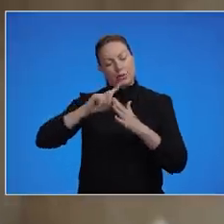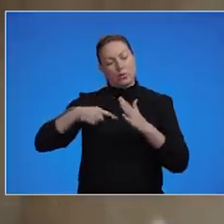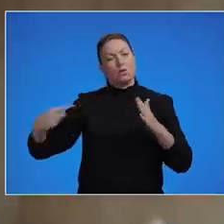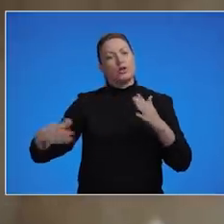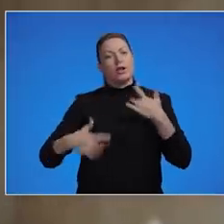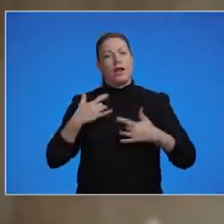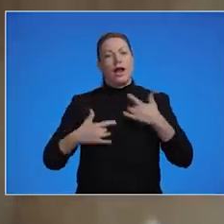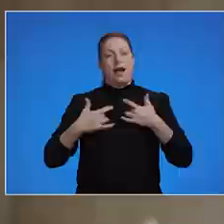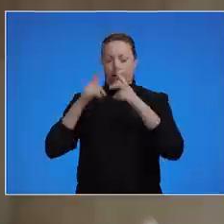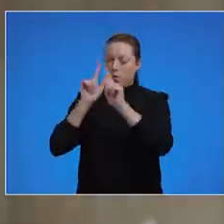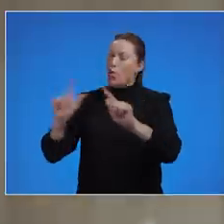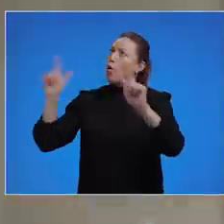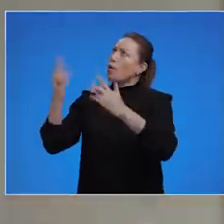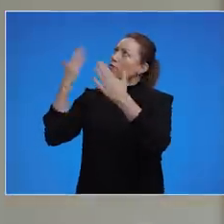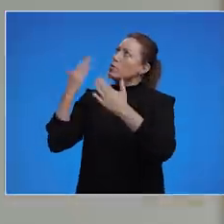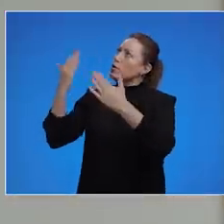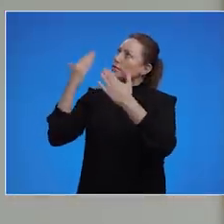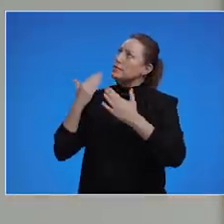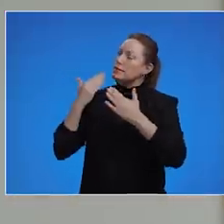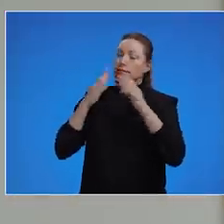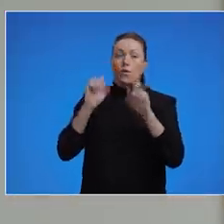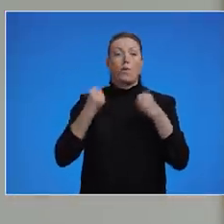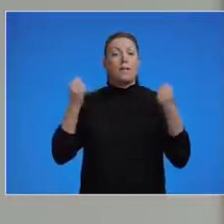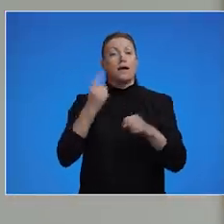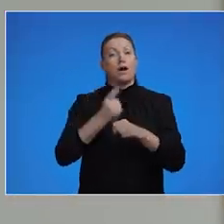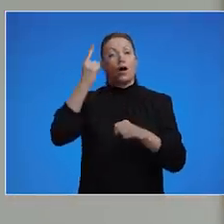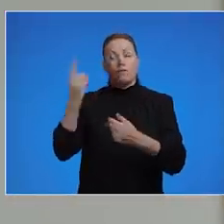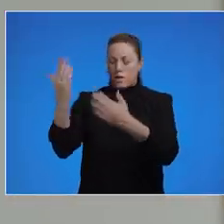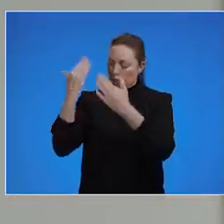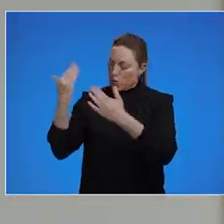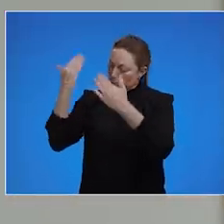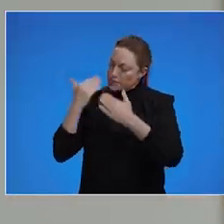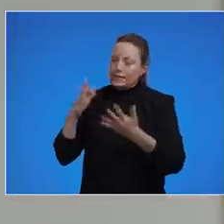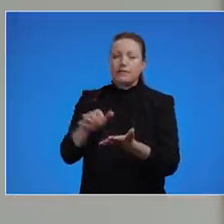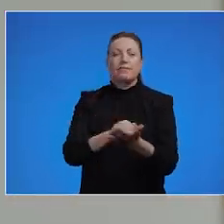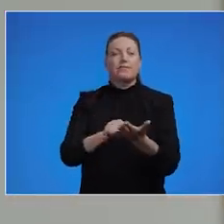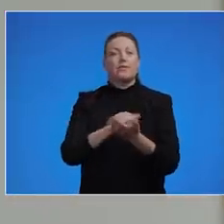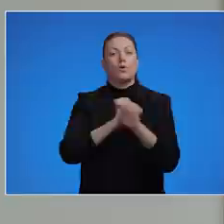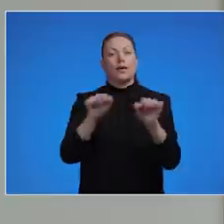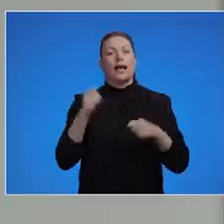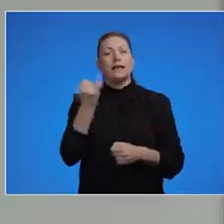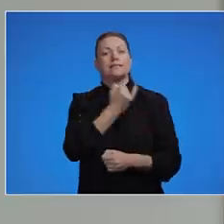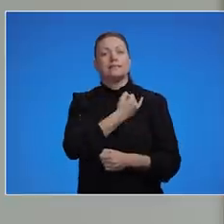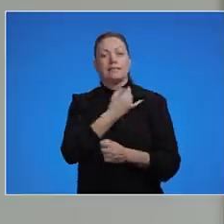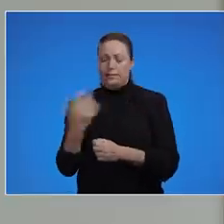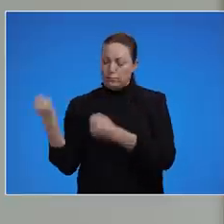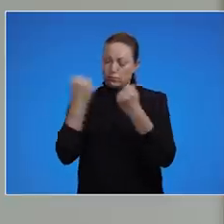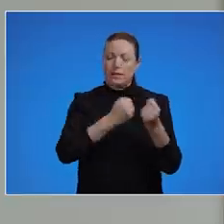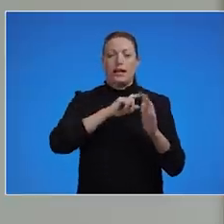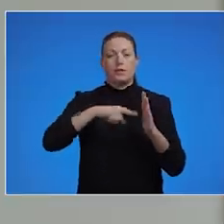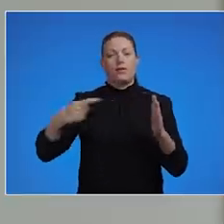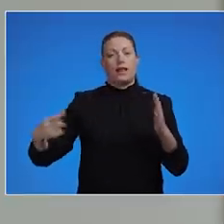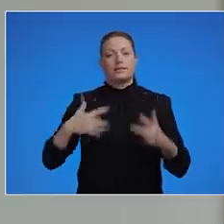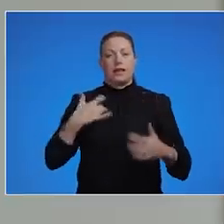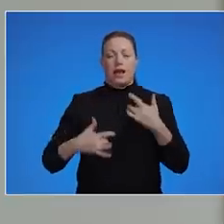life. Lord, have mercy. Lord, have mercy. May Almighty God have mercy on us, forgive us our sins, and bring us